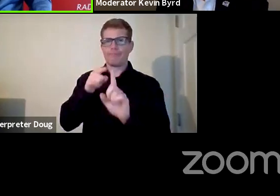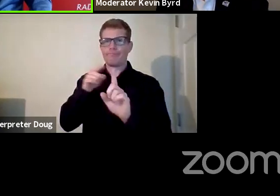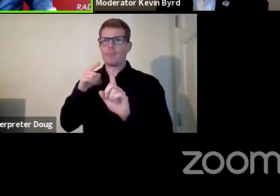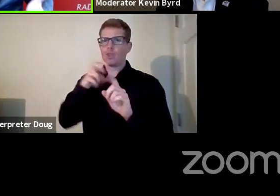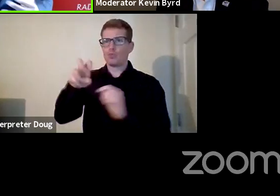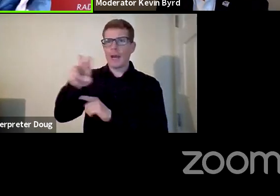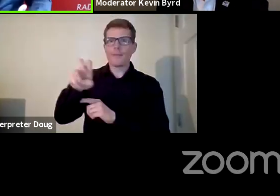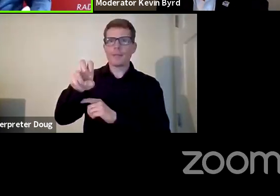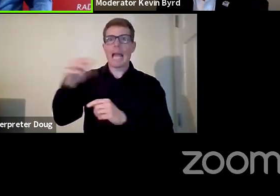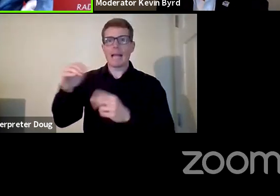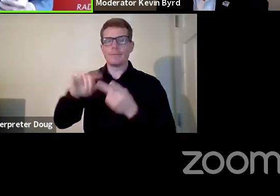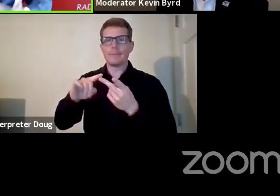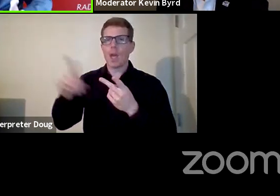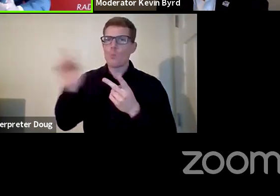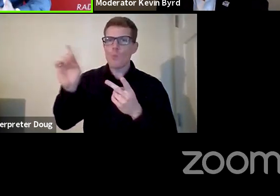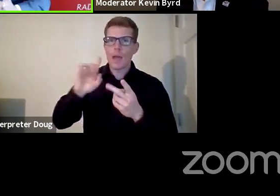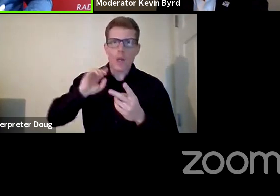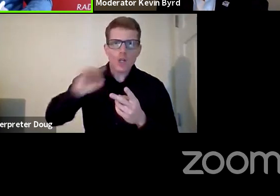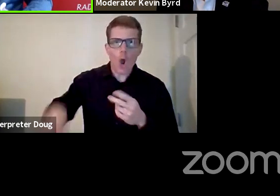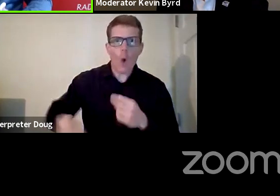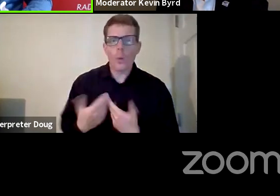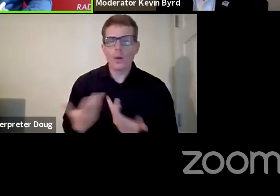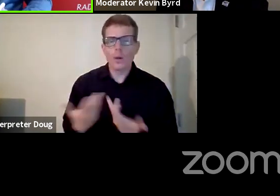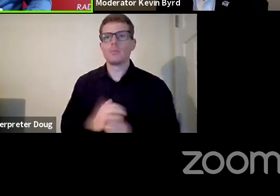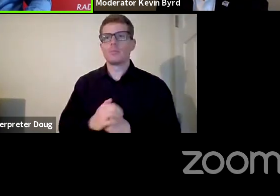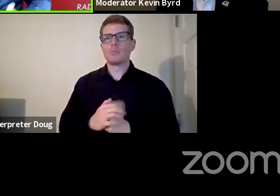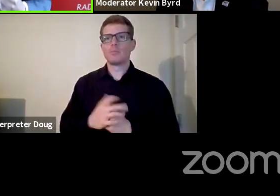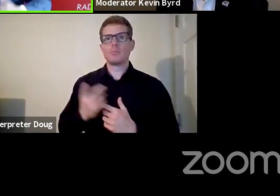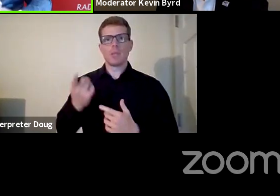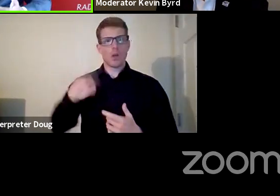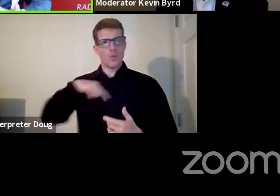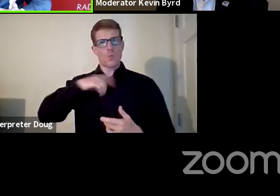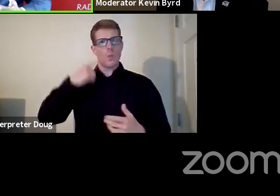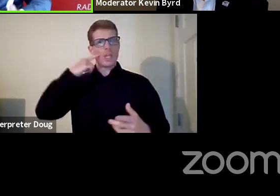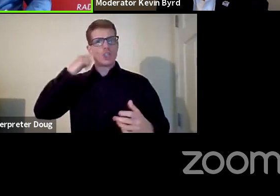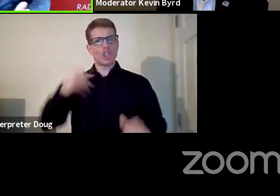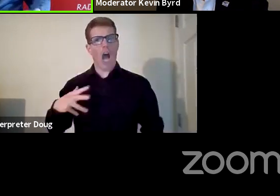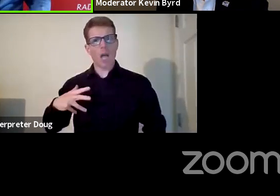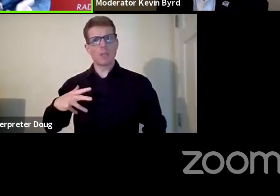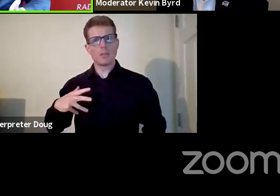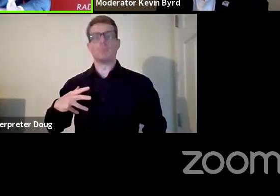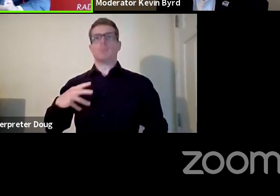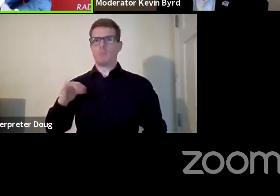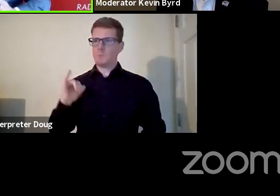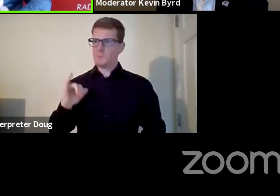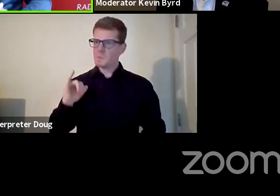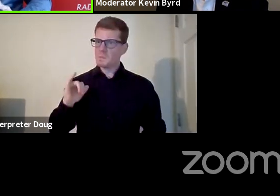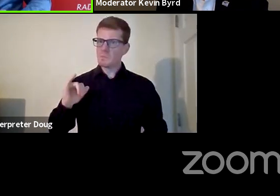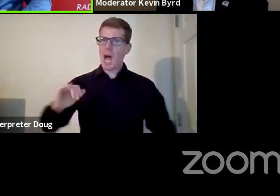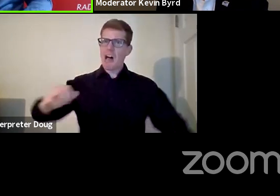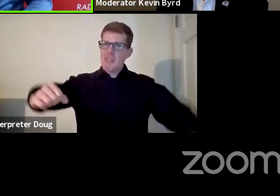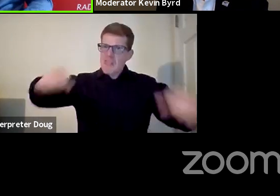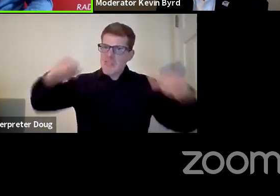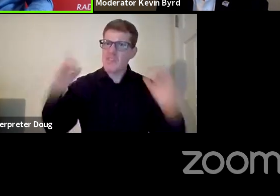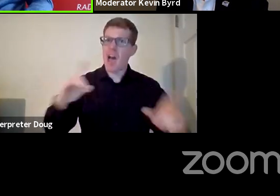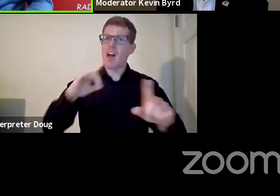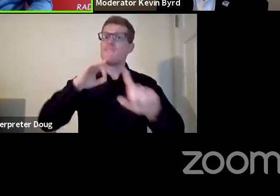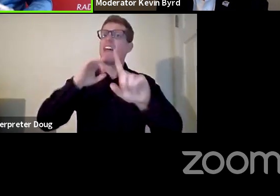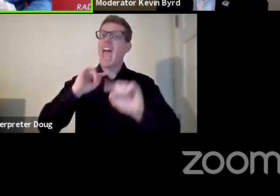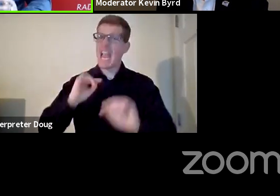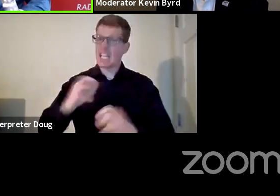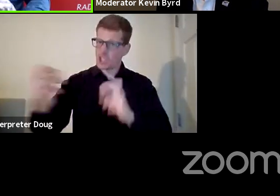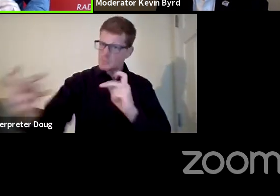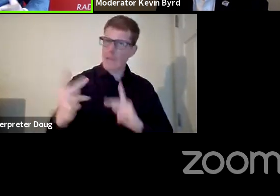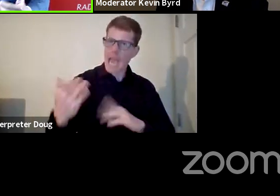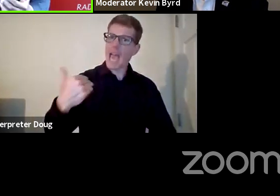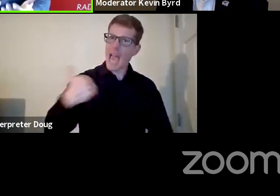students that actually responded and shared that information, which allowed us to be able to follow up and have conversations with them